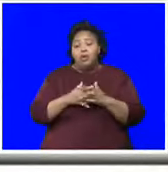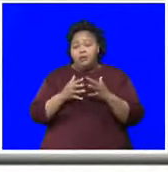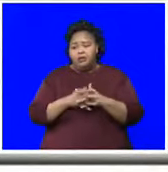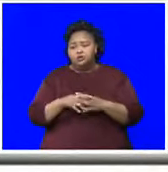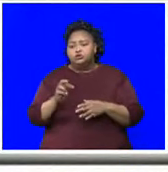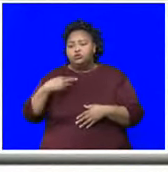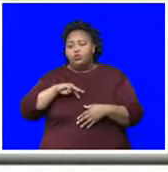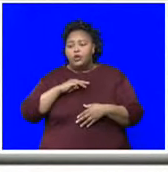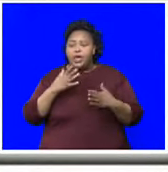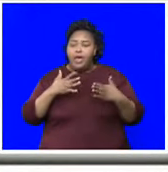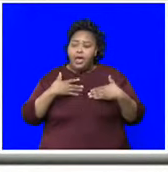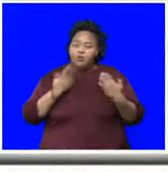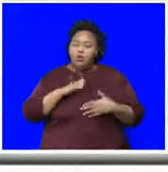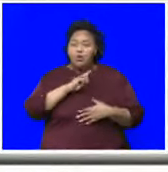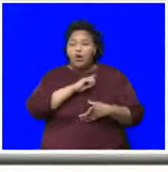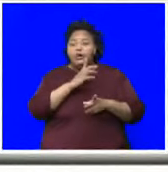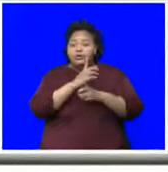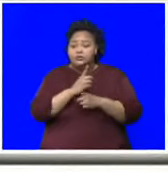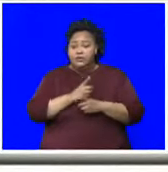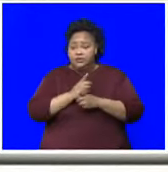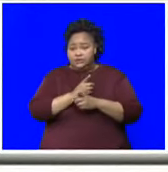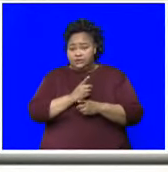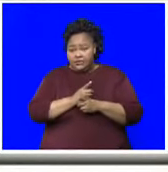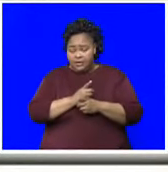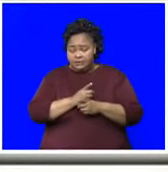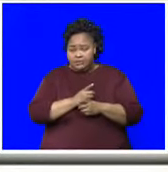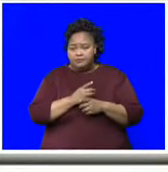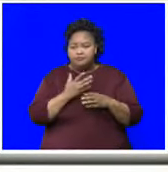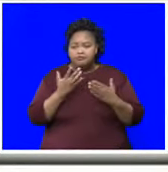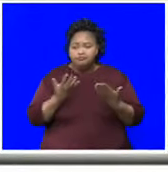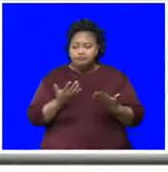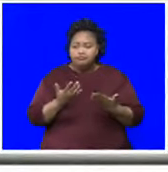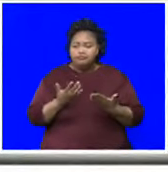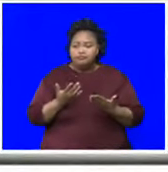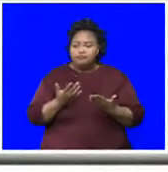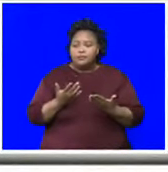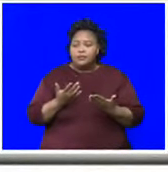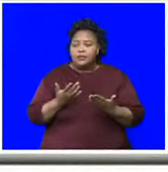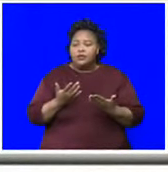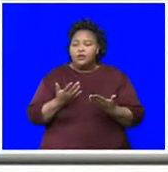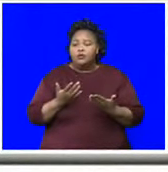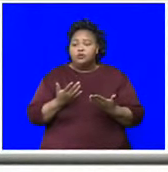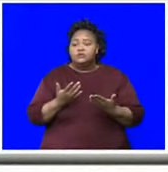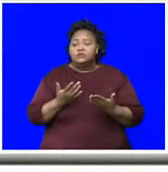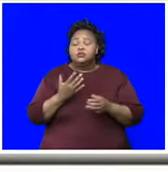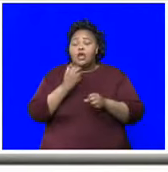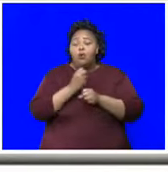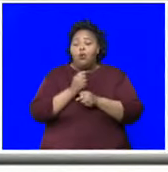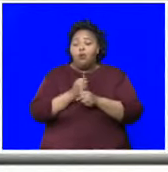government to discuss precisely in person how we can do together.